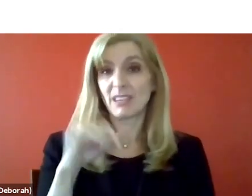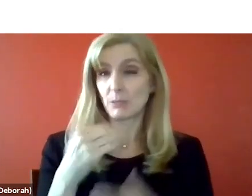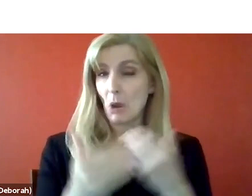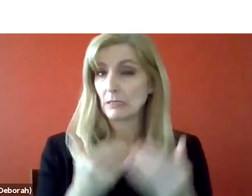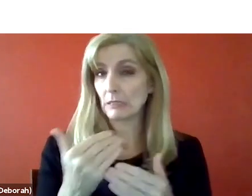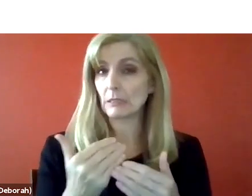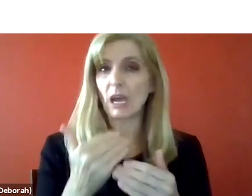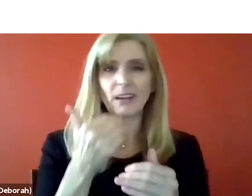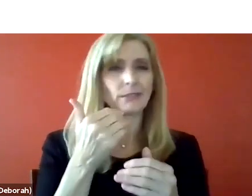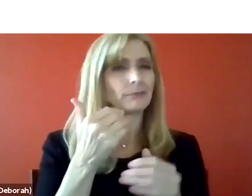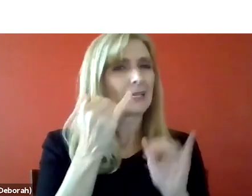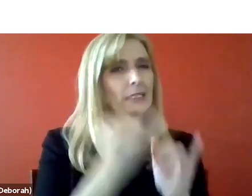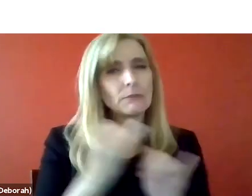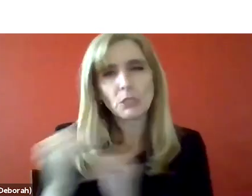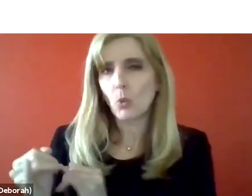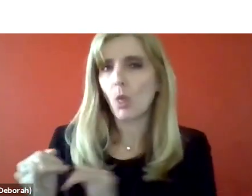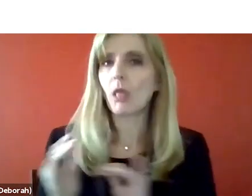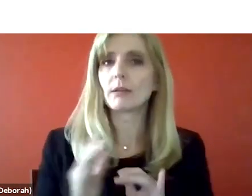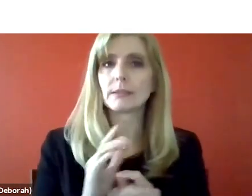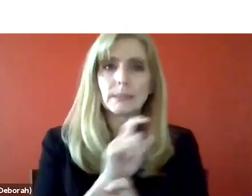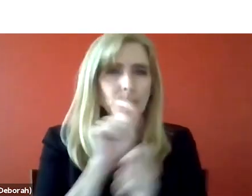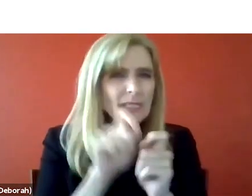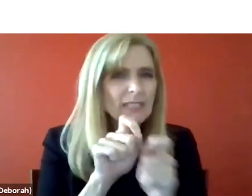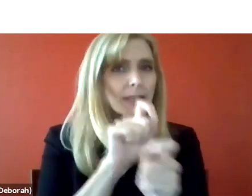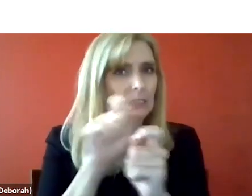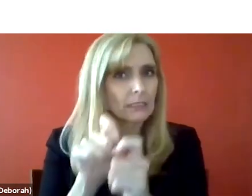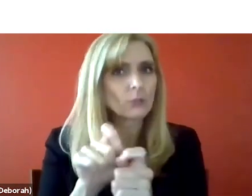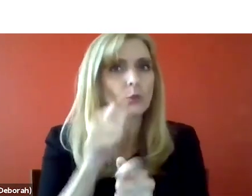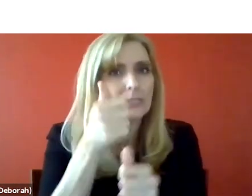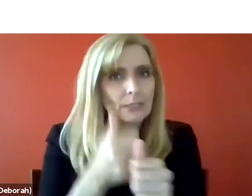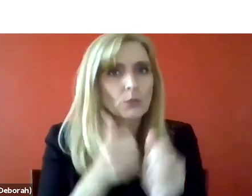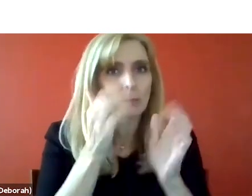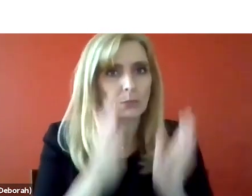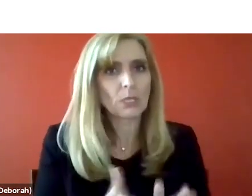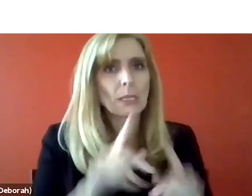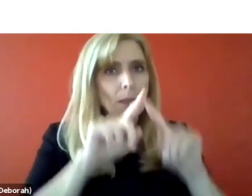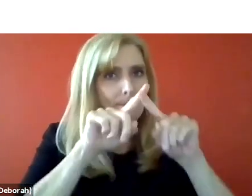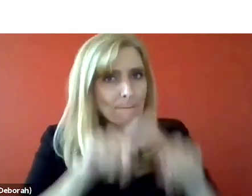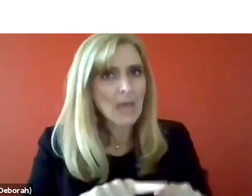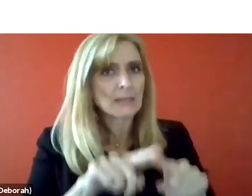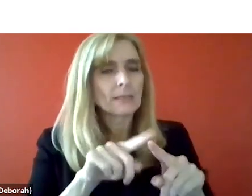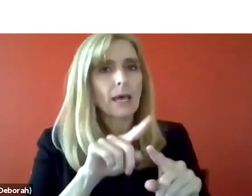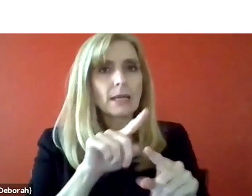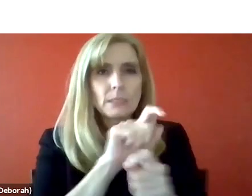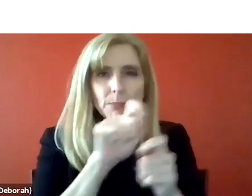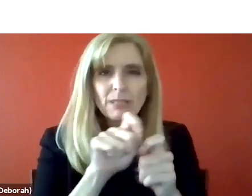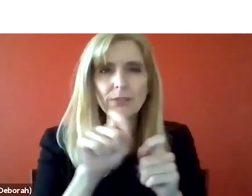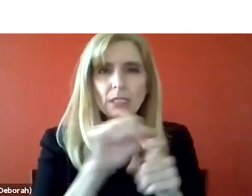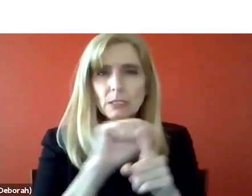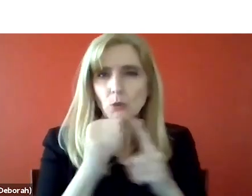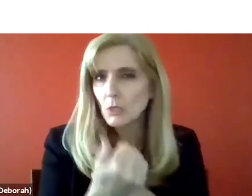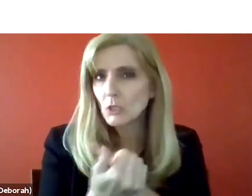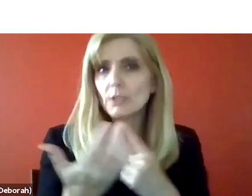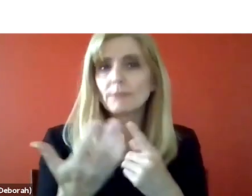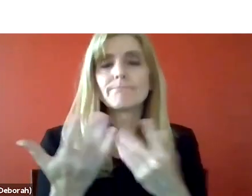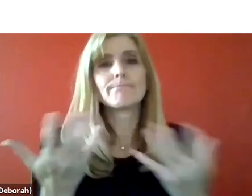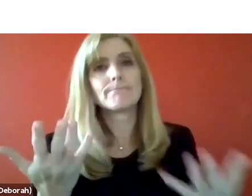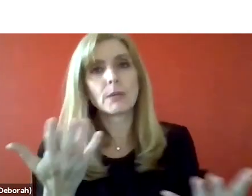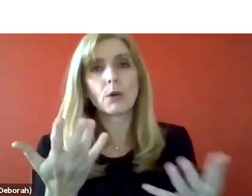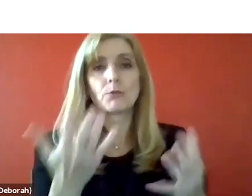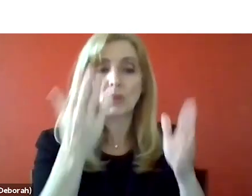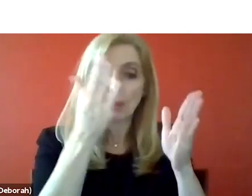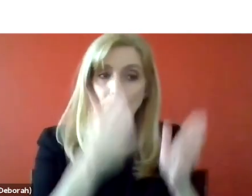case by case, very fact specific, and will really depend on the specific circumstances, the